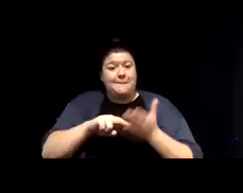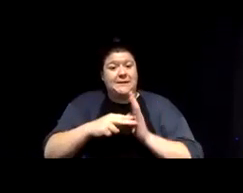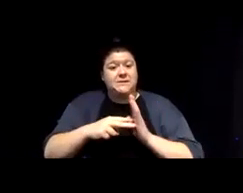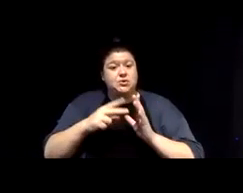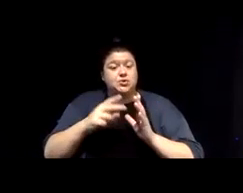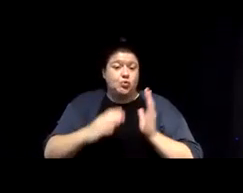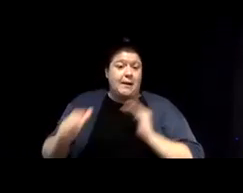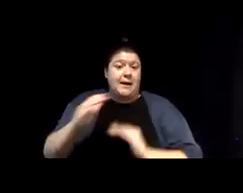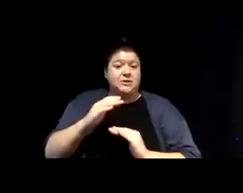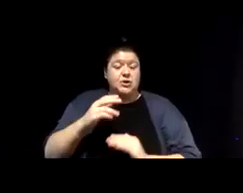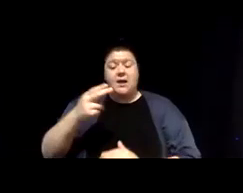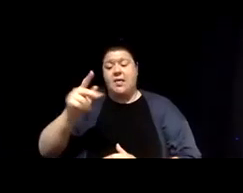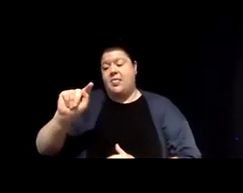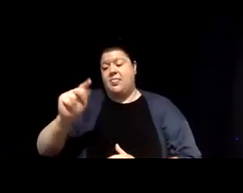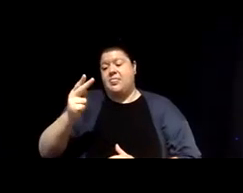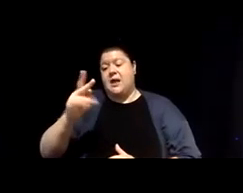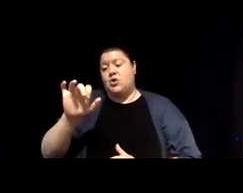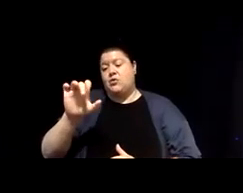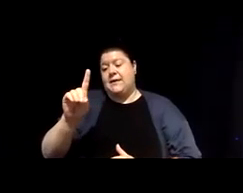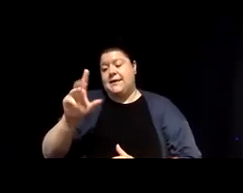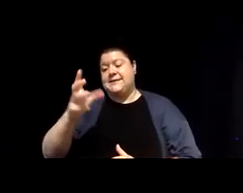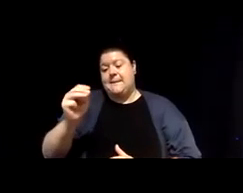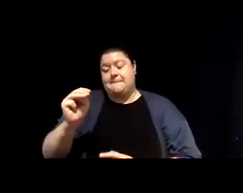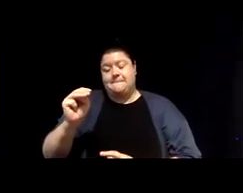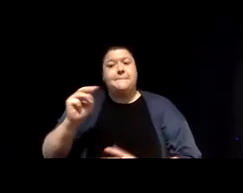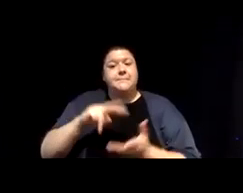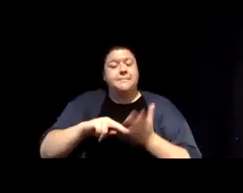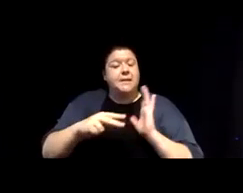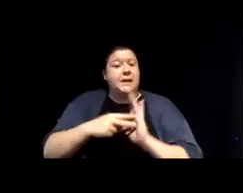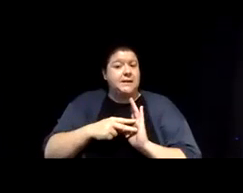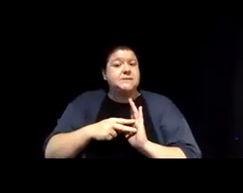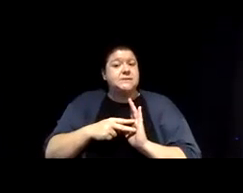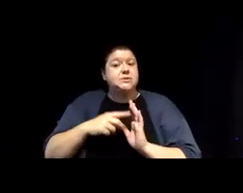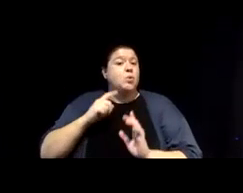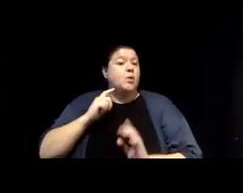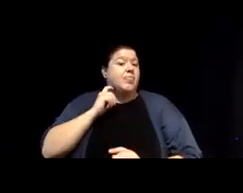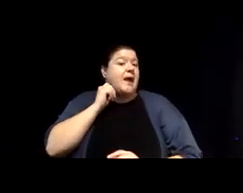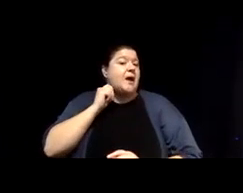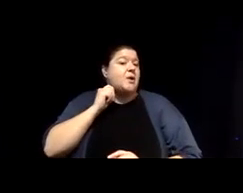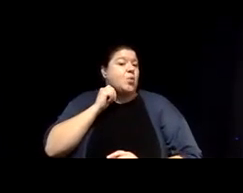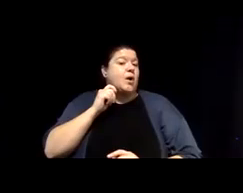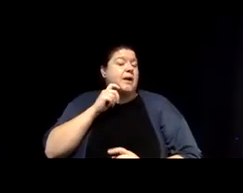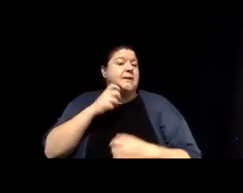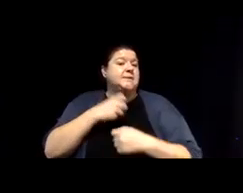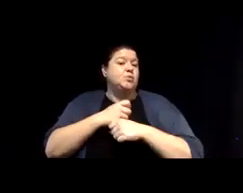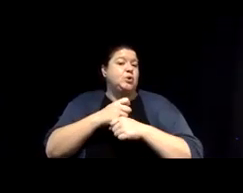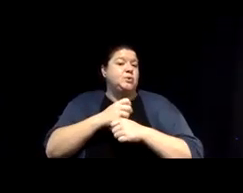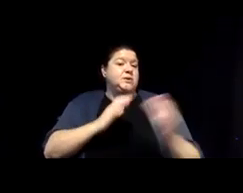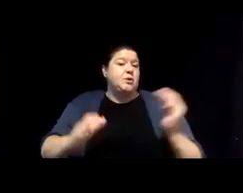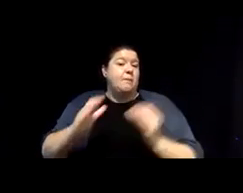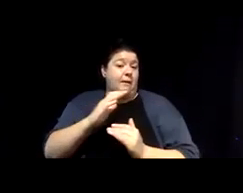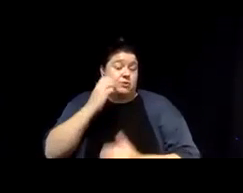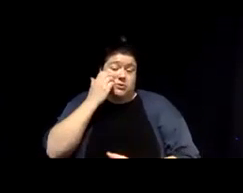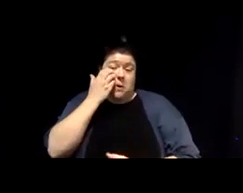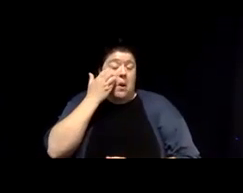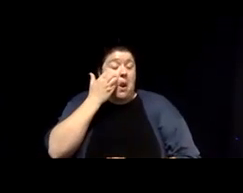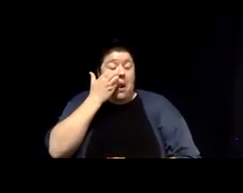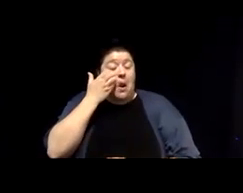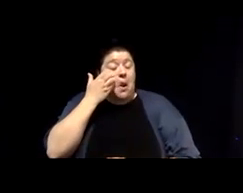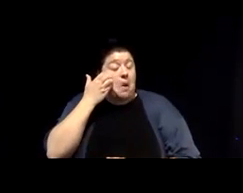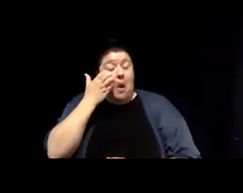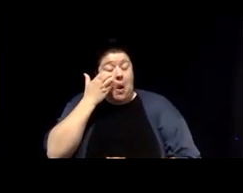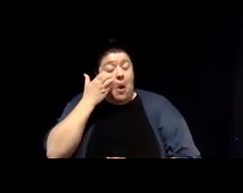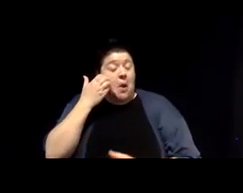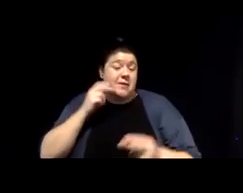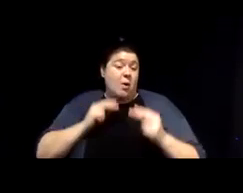and thyroidism is so your thyroid is producing too much. Okay, we know that it produces a hormone, so